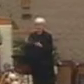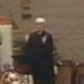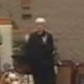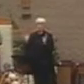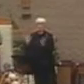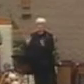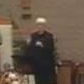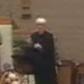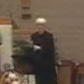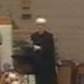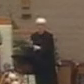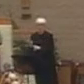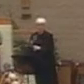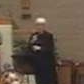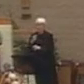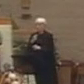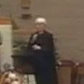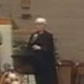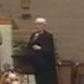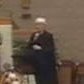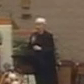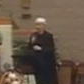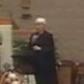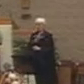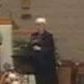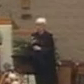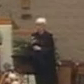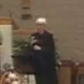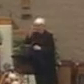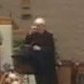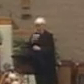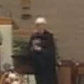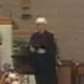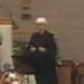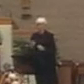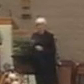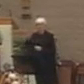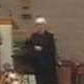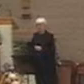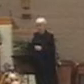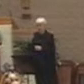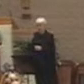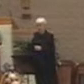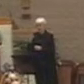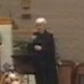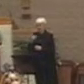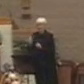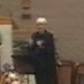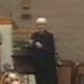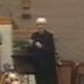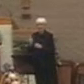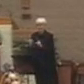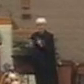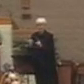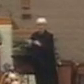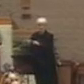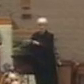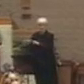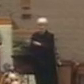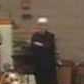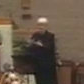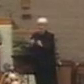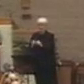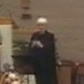incredible job. You are the Christ, the Son of the living God. And even the people around him, his